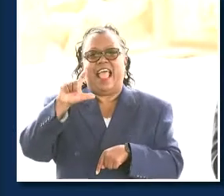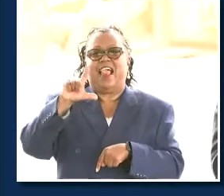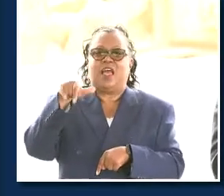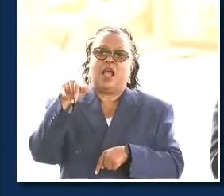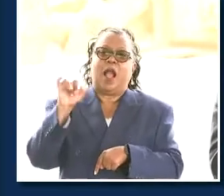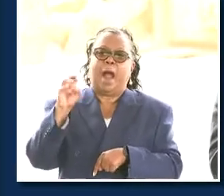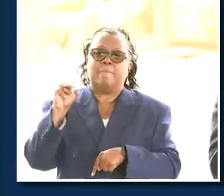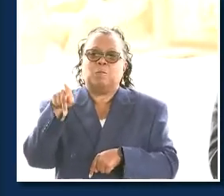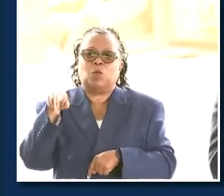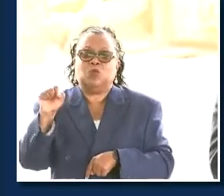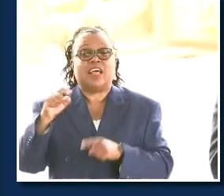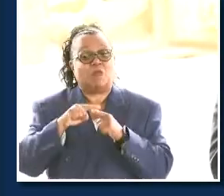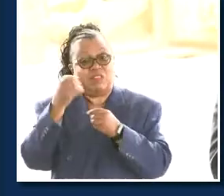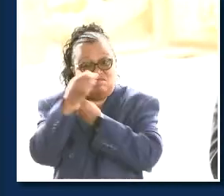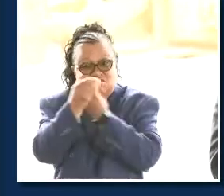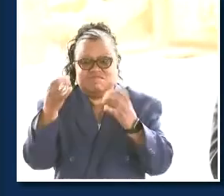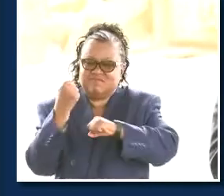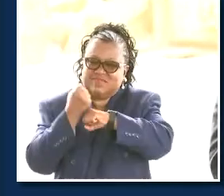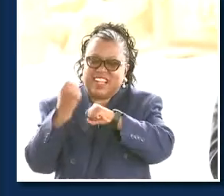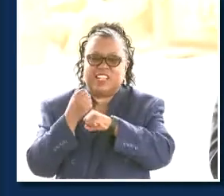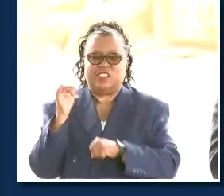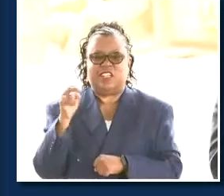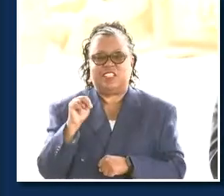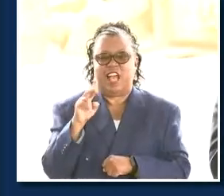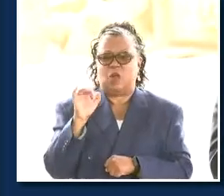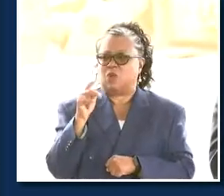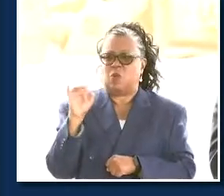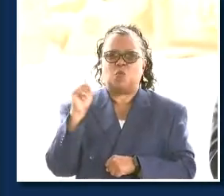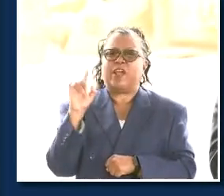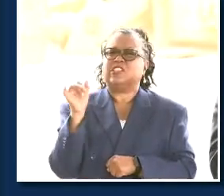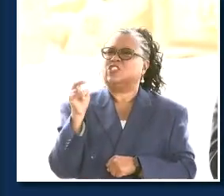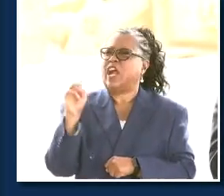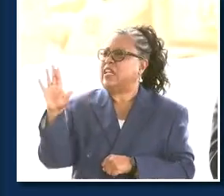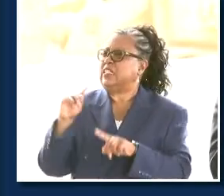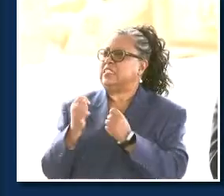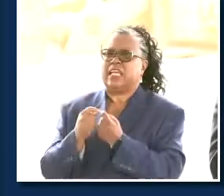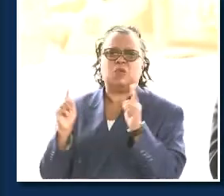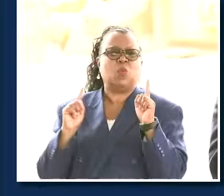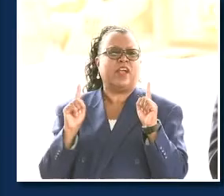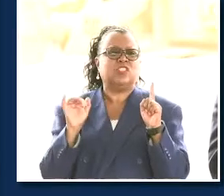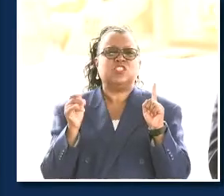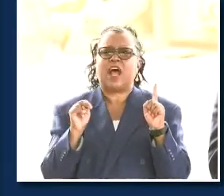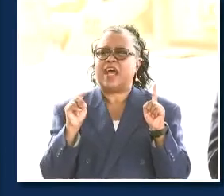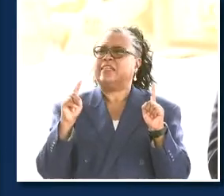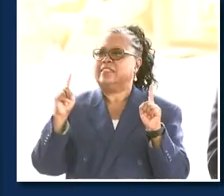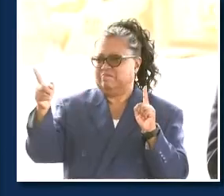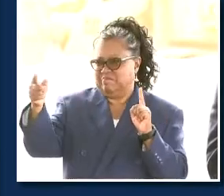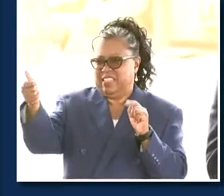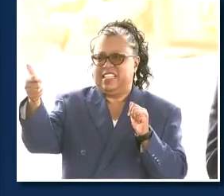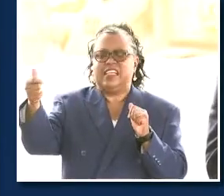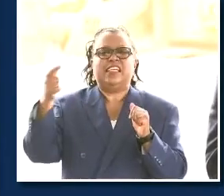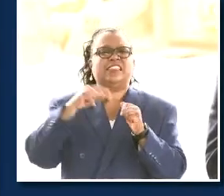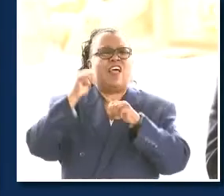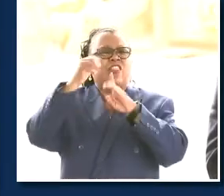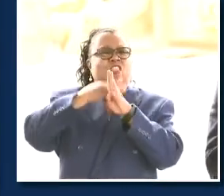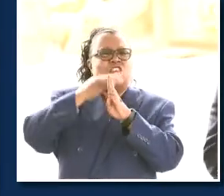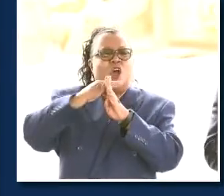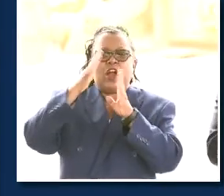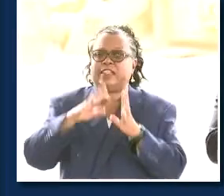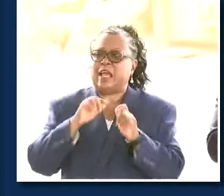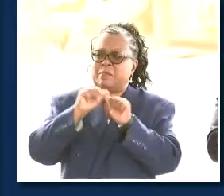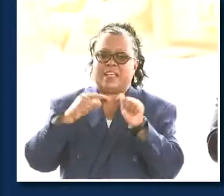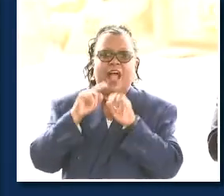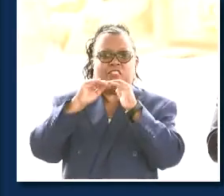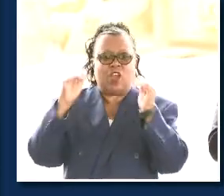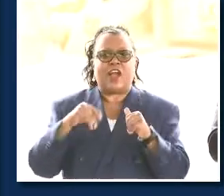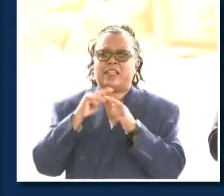Campus. I do want to give a shout out to John Ronan. Where's John and his team? John is the brains, the architect behind this